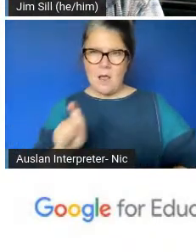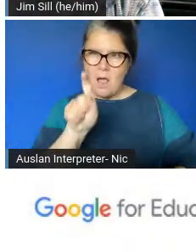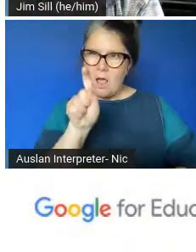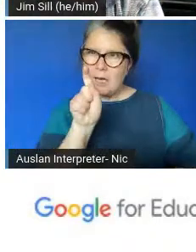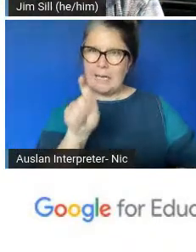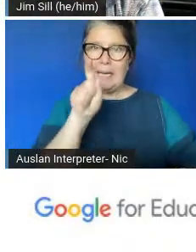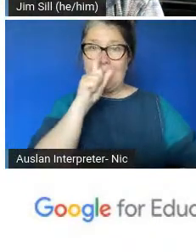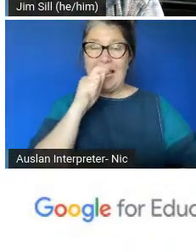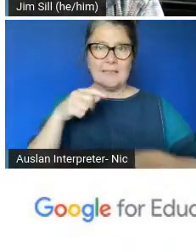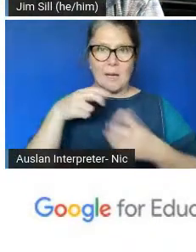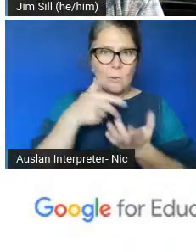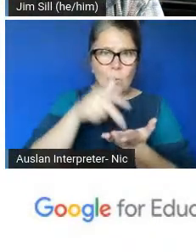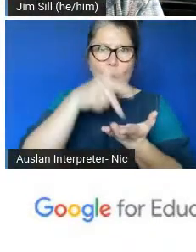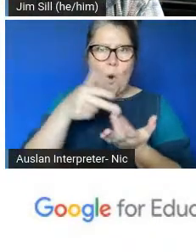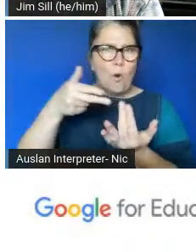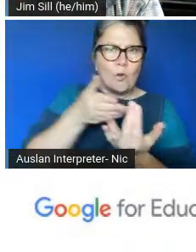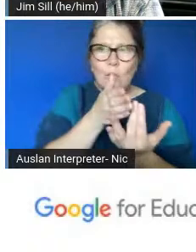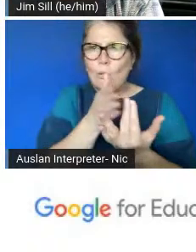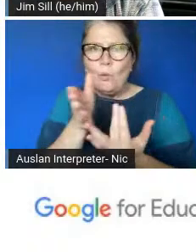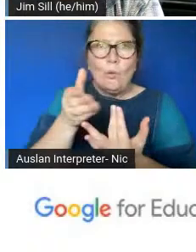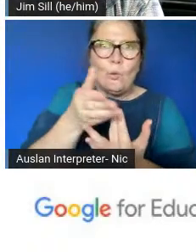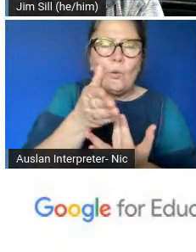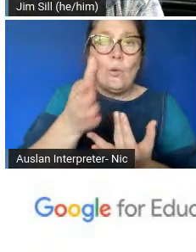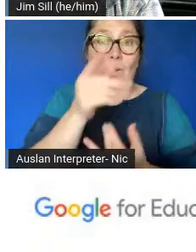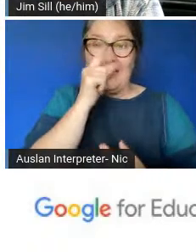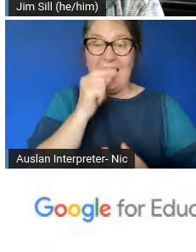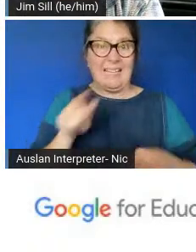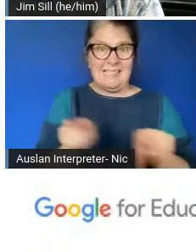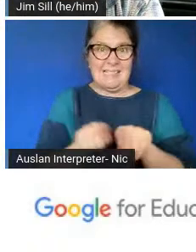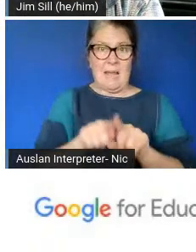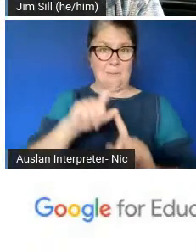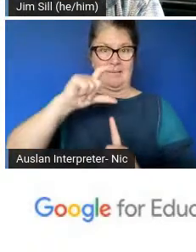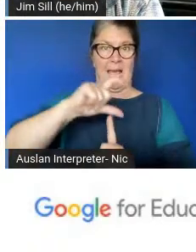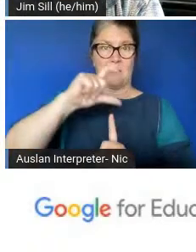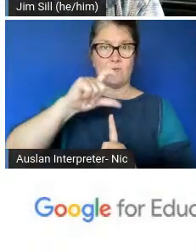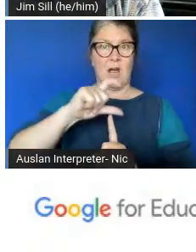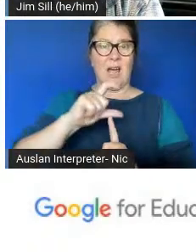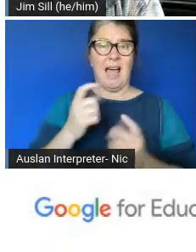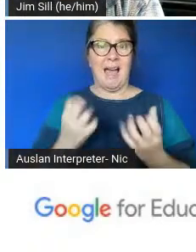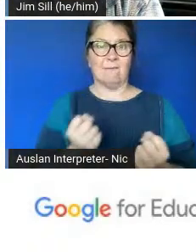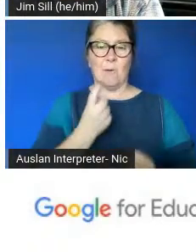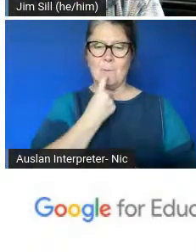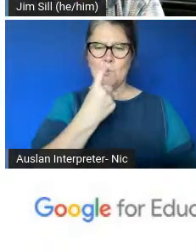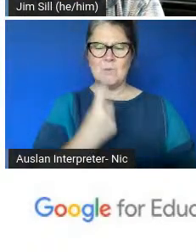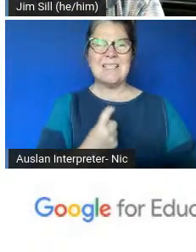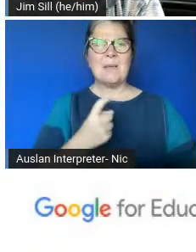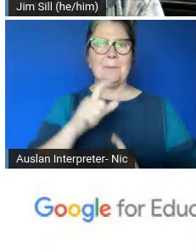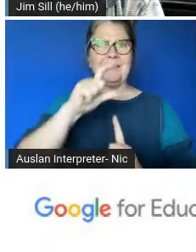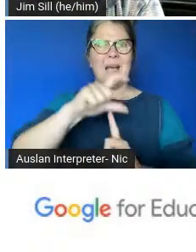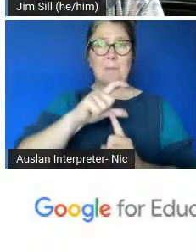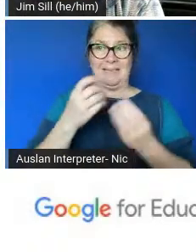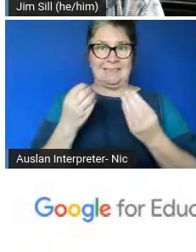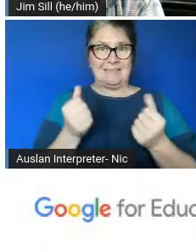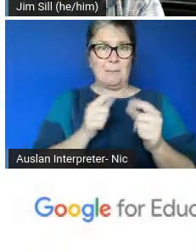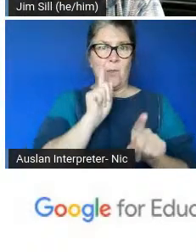also do that, Chris, in the ACT. So the museums, some of the most popular museums our kids visit, when